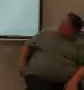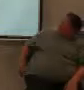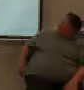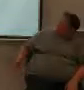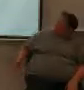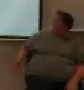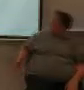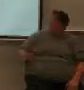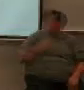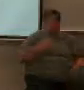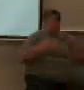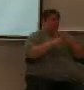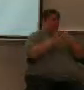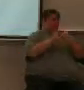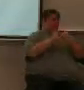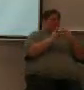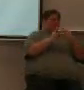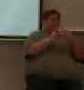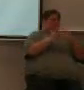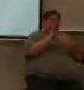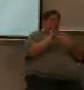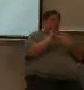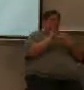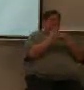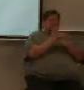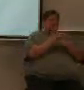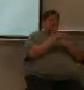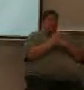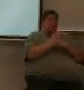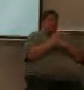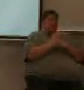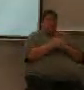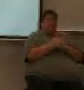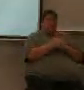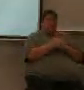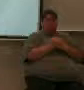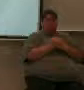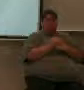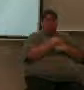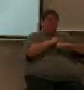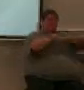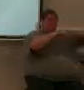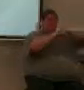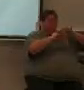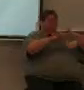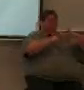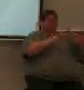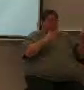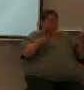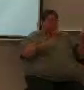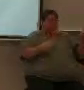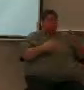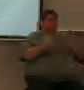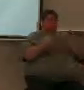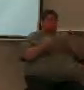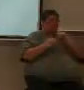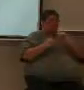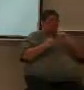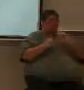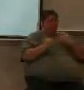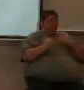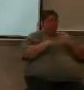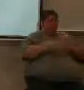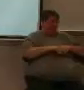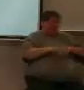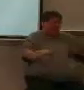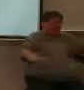So that's an environmental regulation that was fought by the hunting community because they didn't feel that the spread